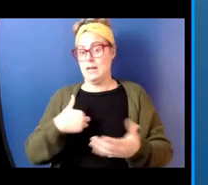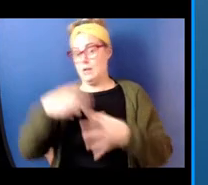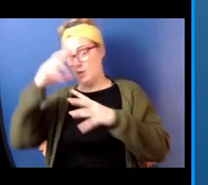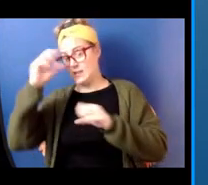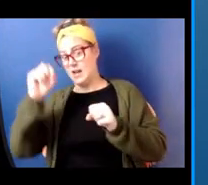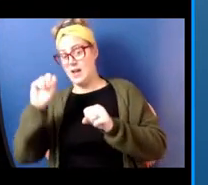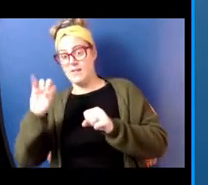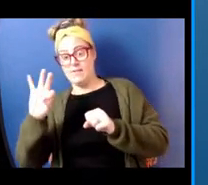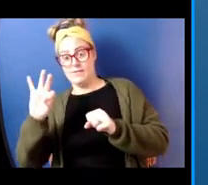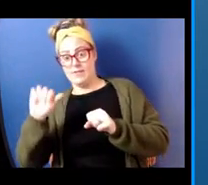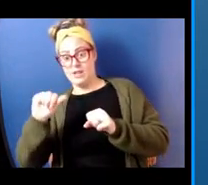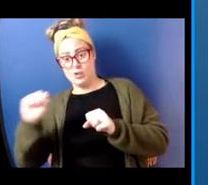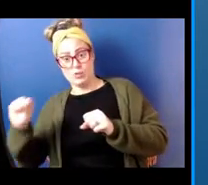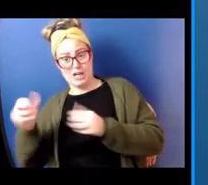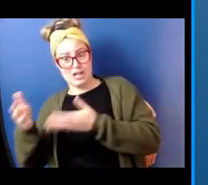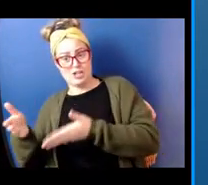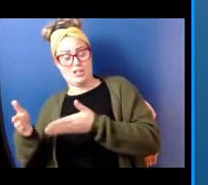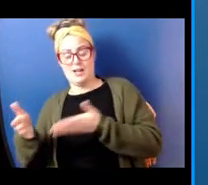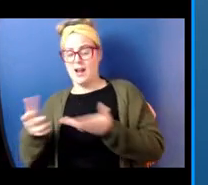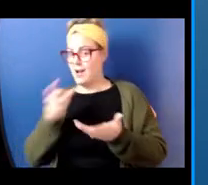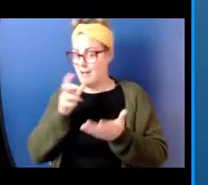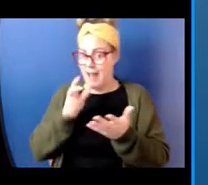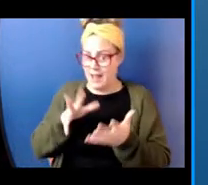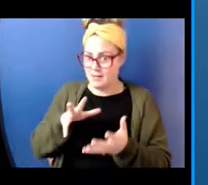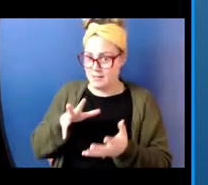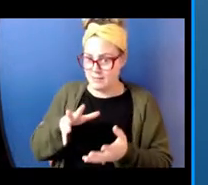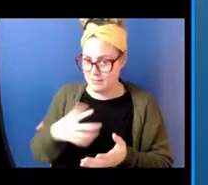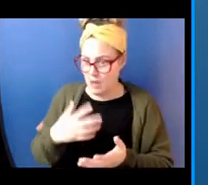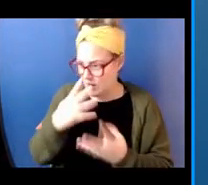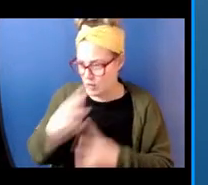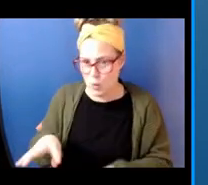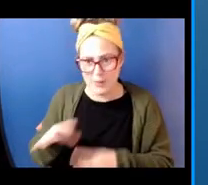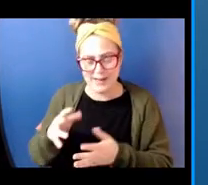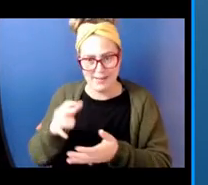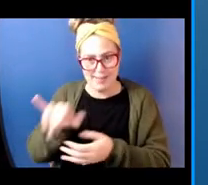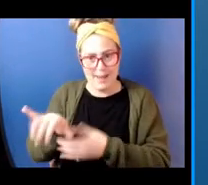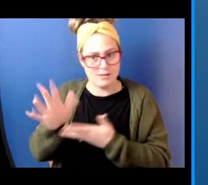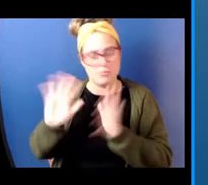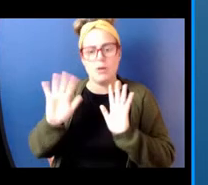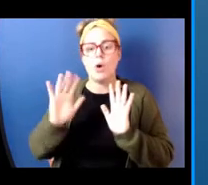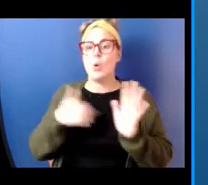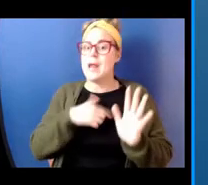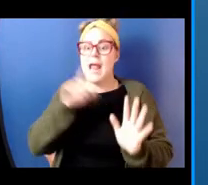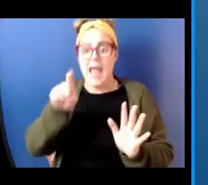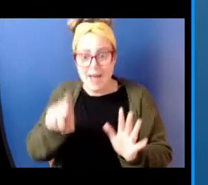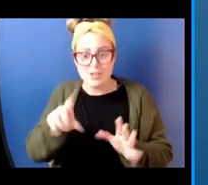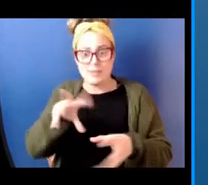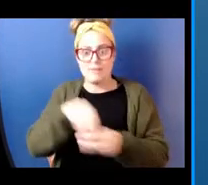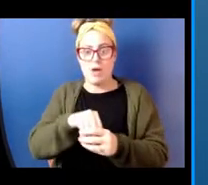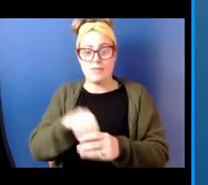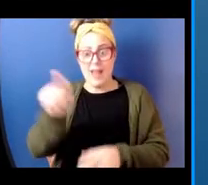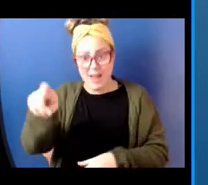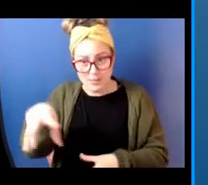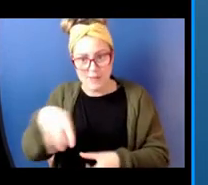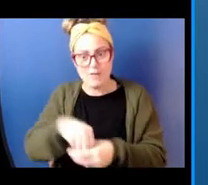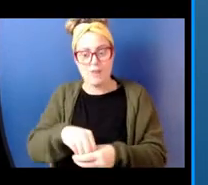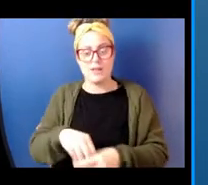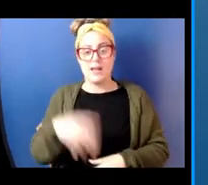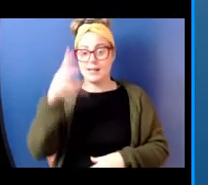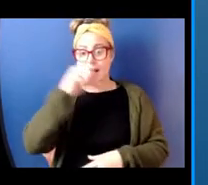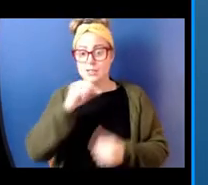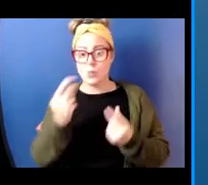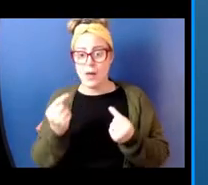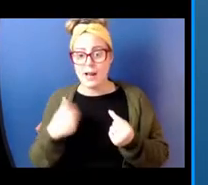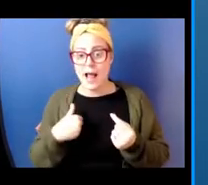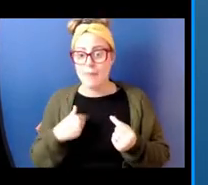Protection work guess what state parties are the ones that have to be because of the unique situation in each of our states guess what I'm the only one that